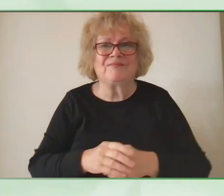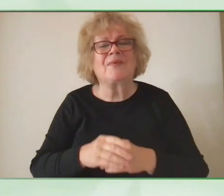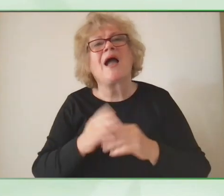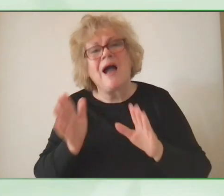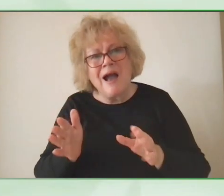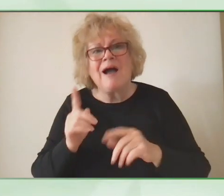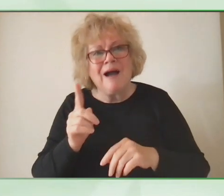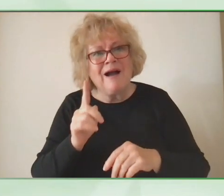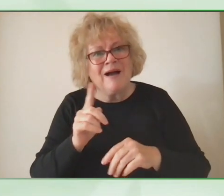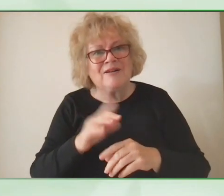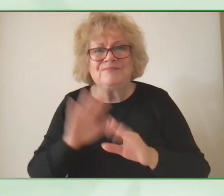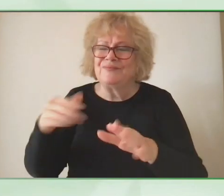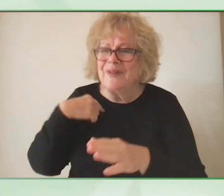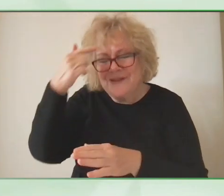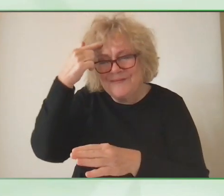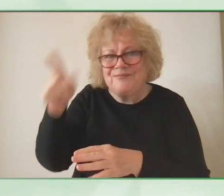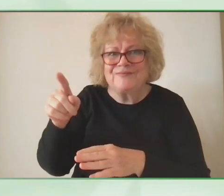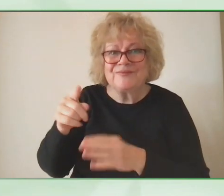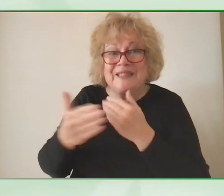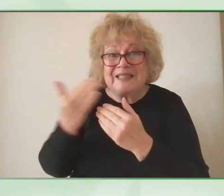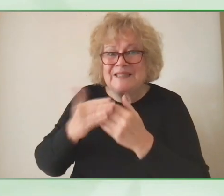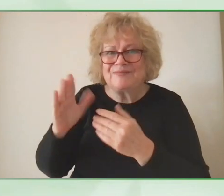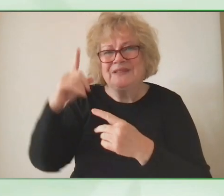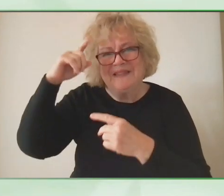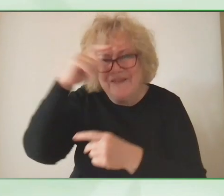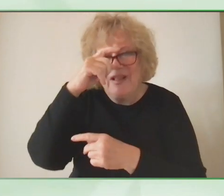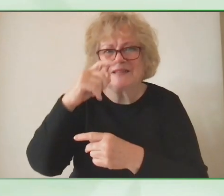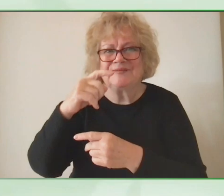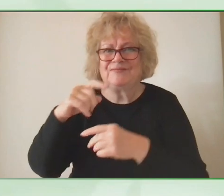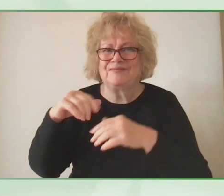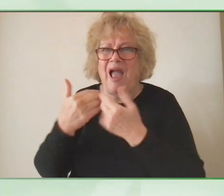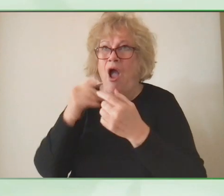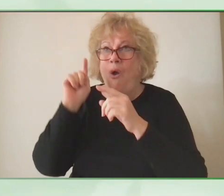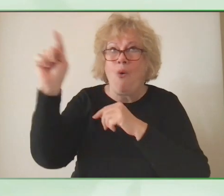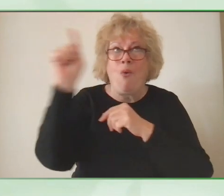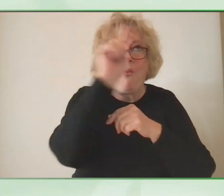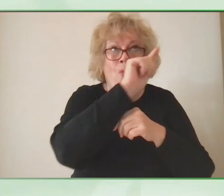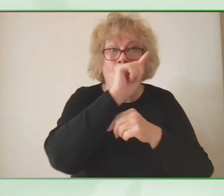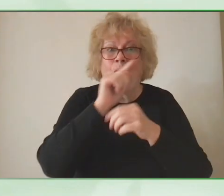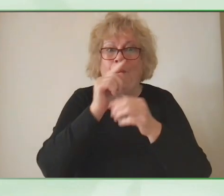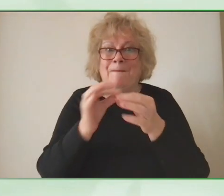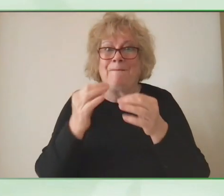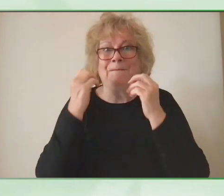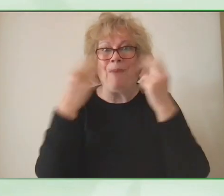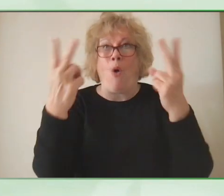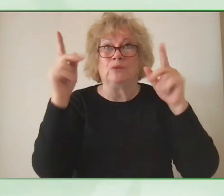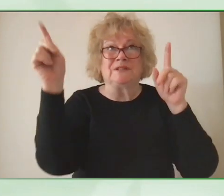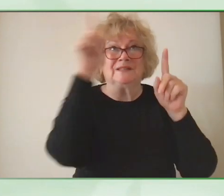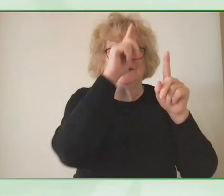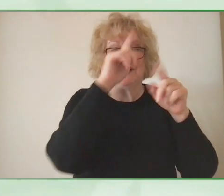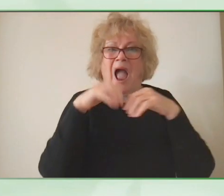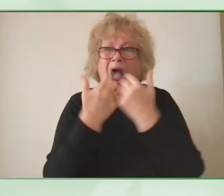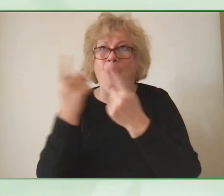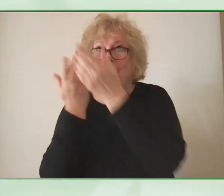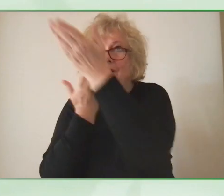create, to connect up the two sides of this economy. Any thoughts on that?